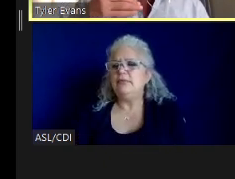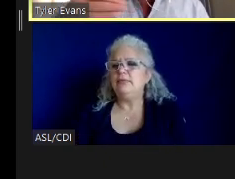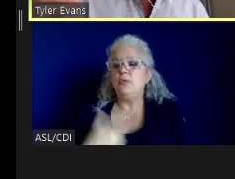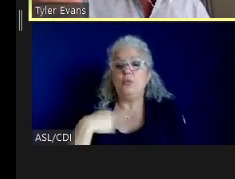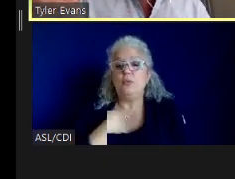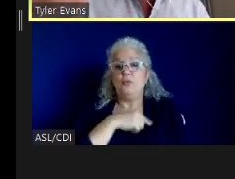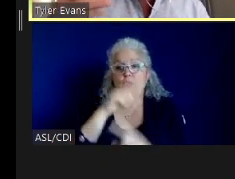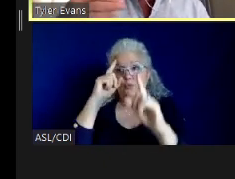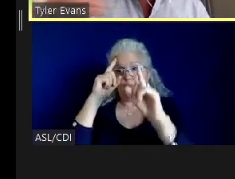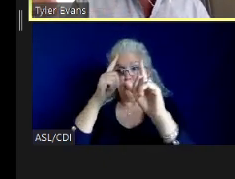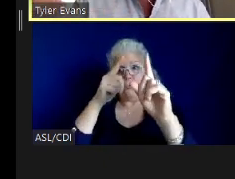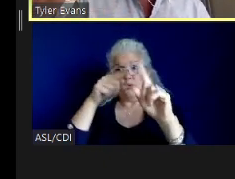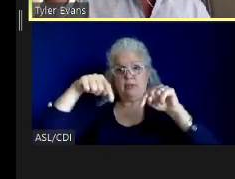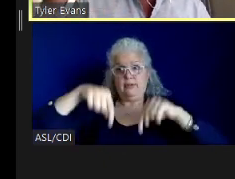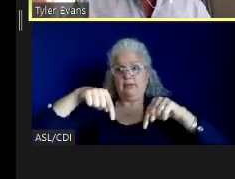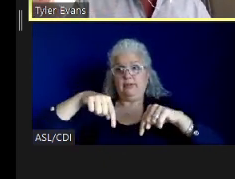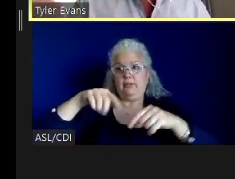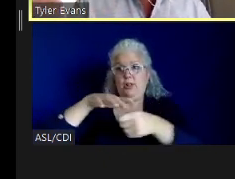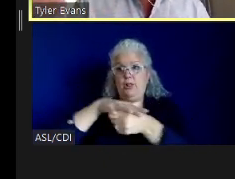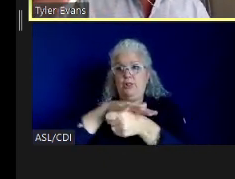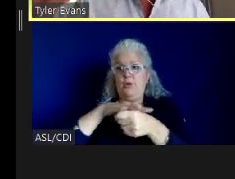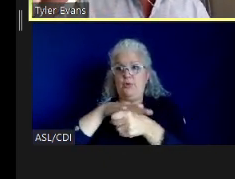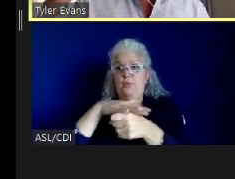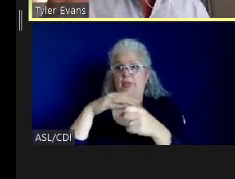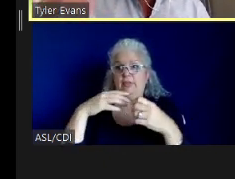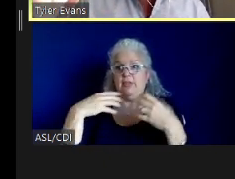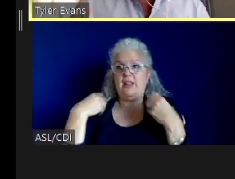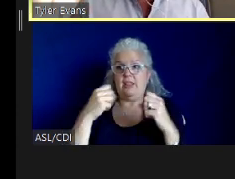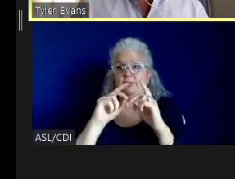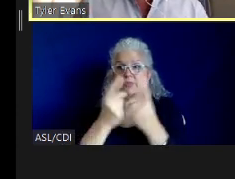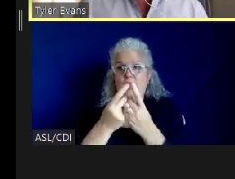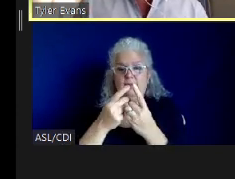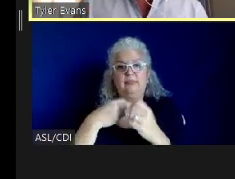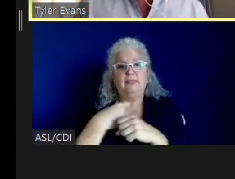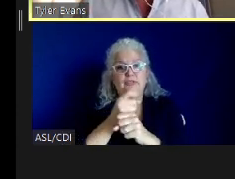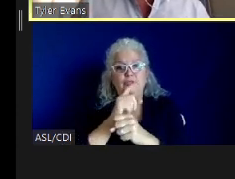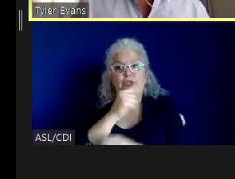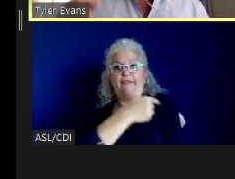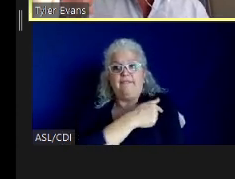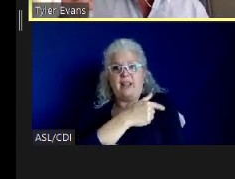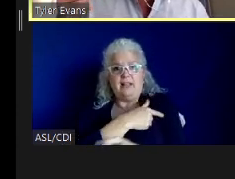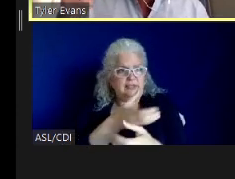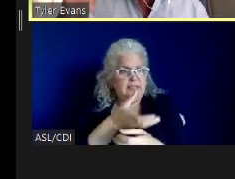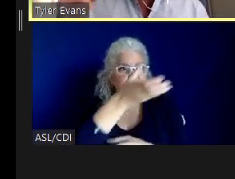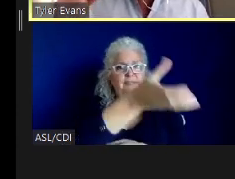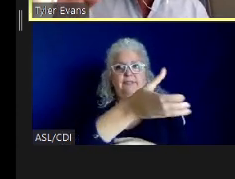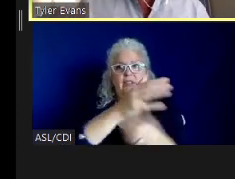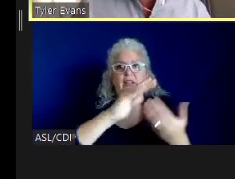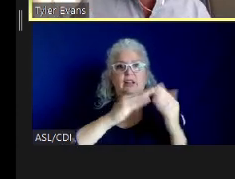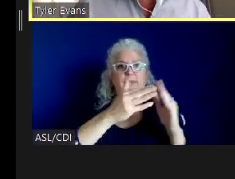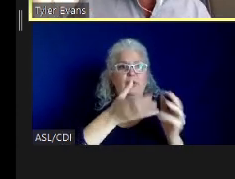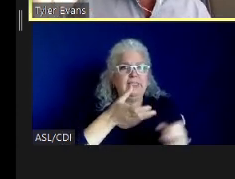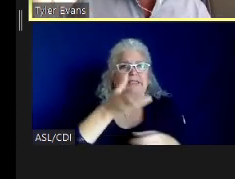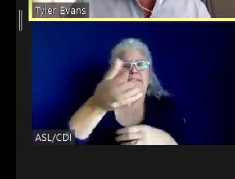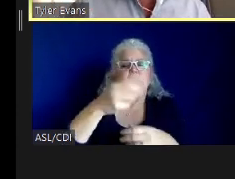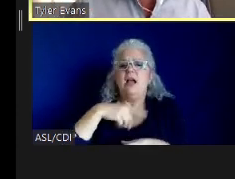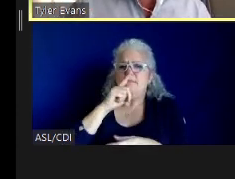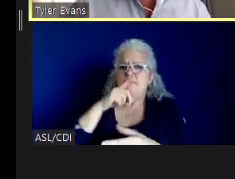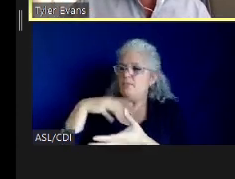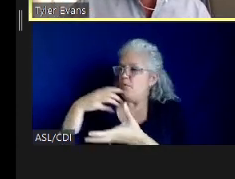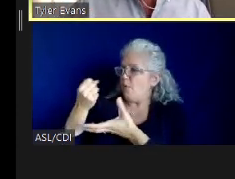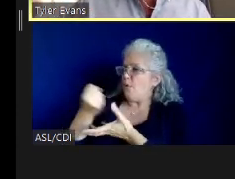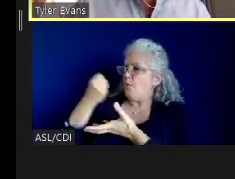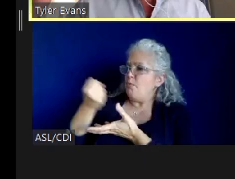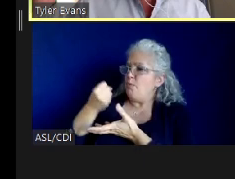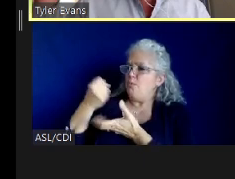to get the vaccines to the community as quickly as we possibly can, to not be sitting on the vaccines. So our kind of